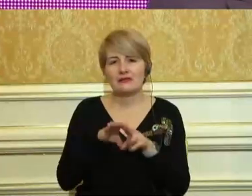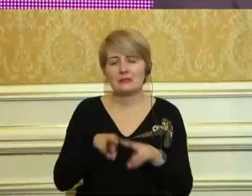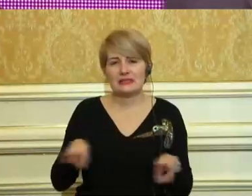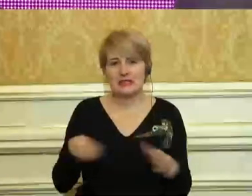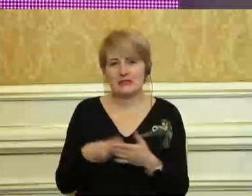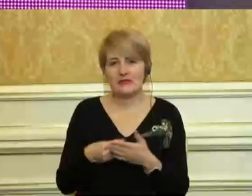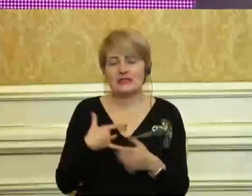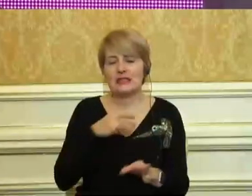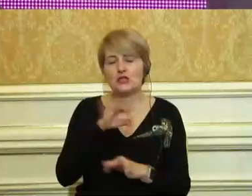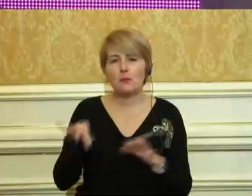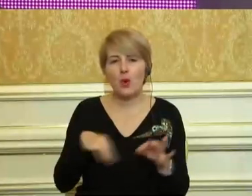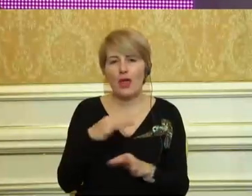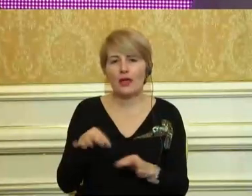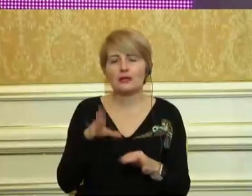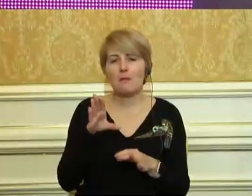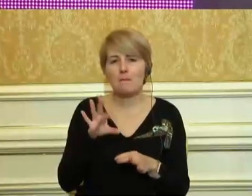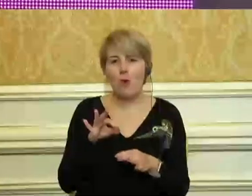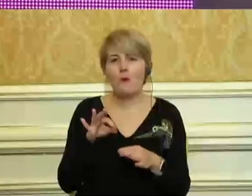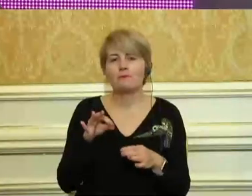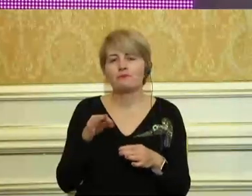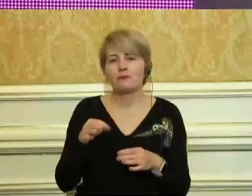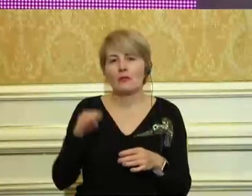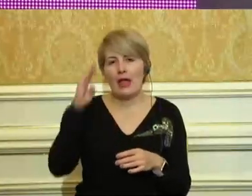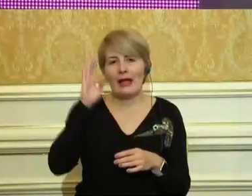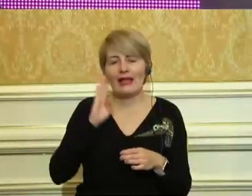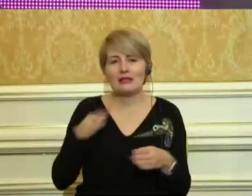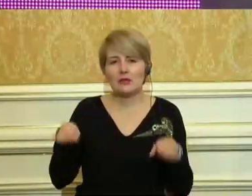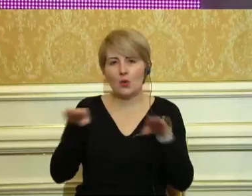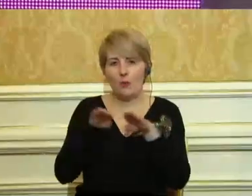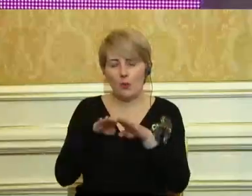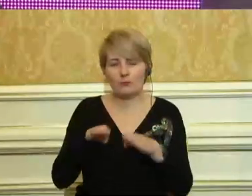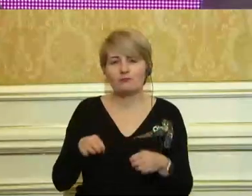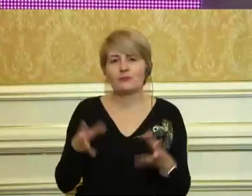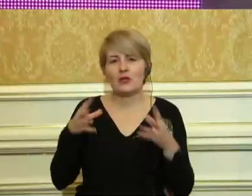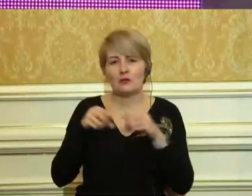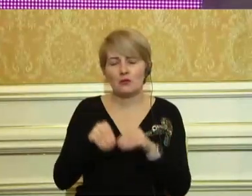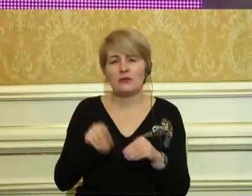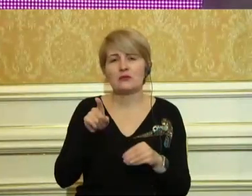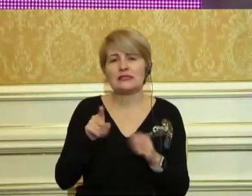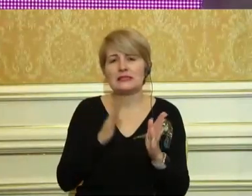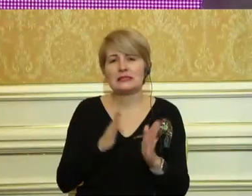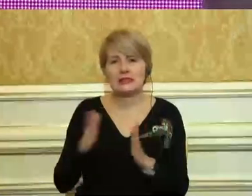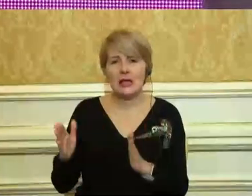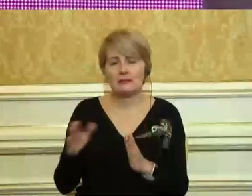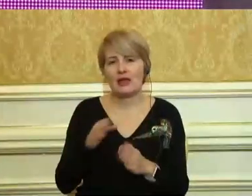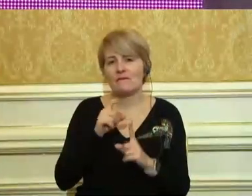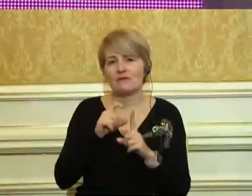not only on the level of Ministry of Finance, but the government and this project of gender budgeting is a kind of